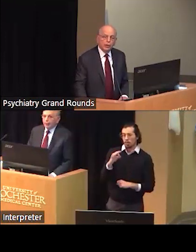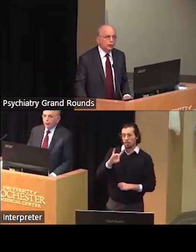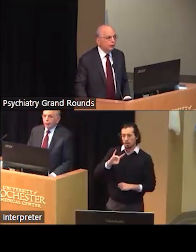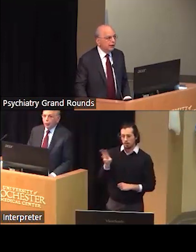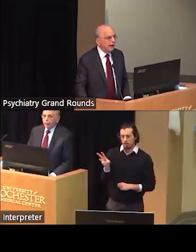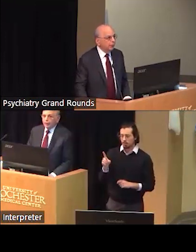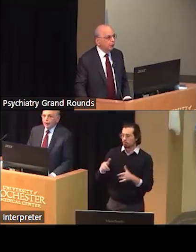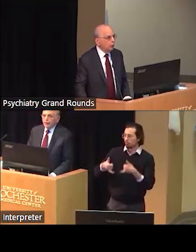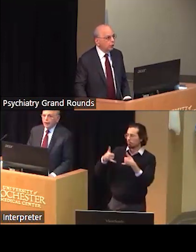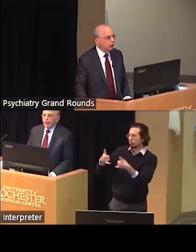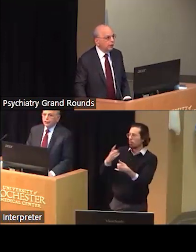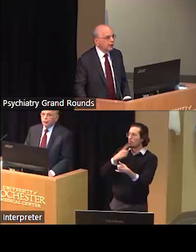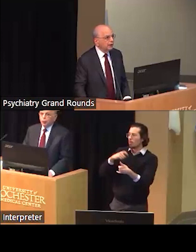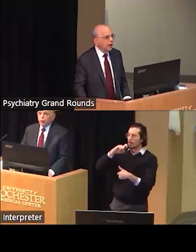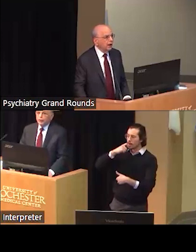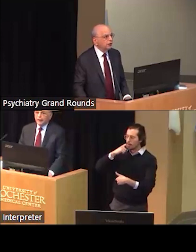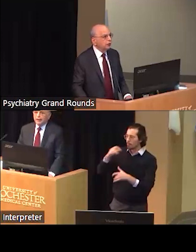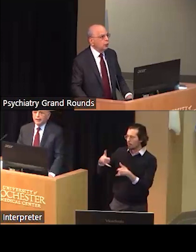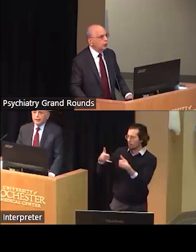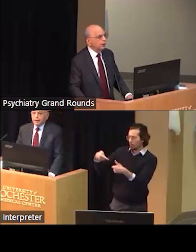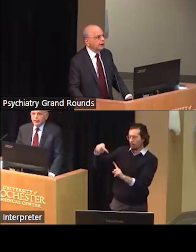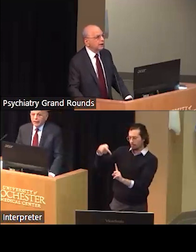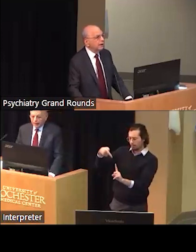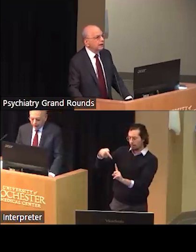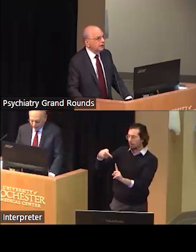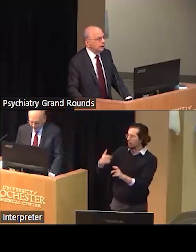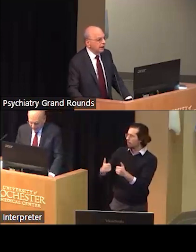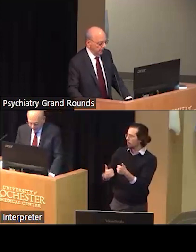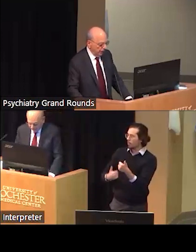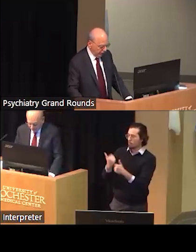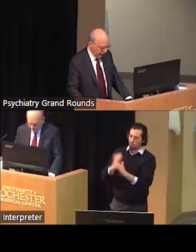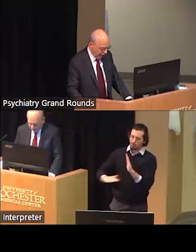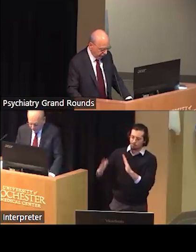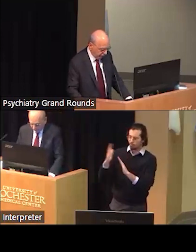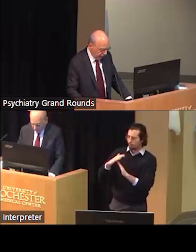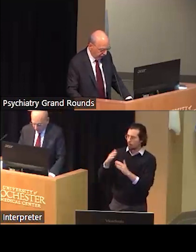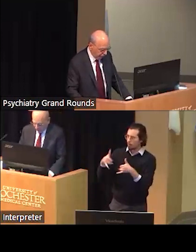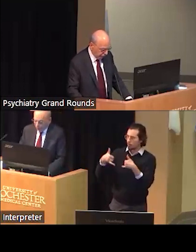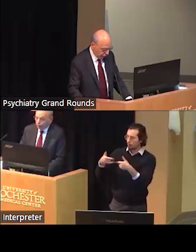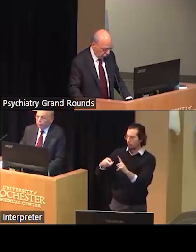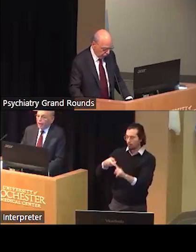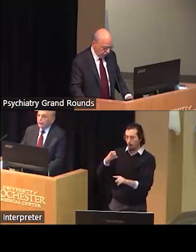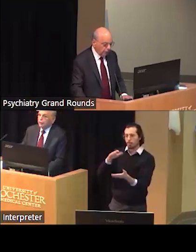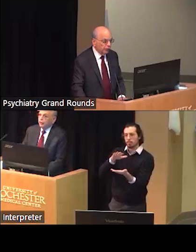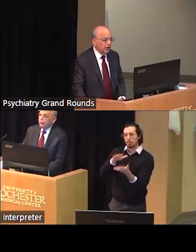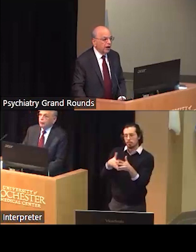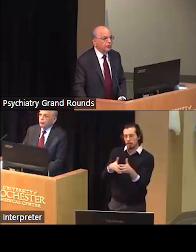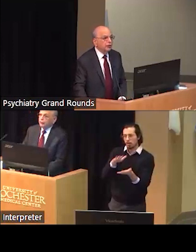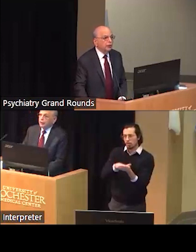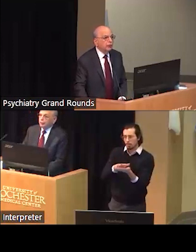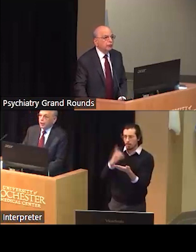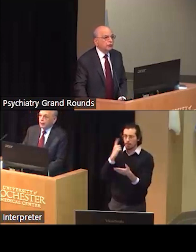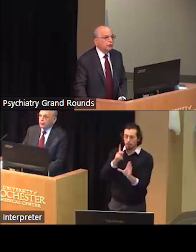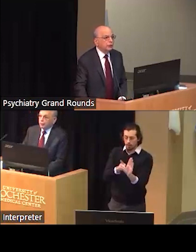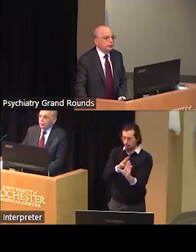presented with the Red Apple Award, the highest award that the American Academy of Psychiatry and Law